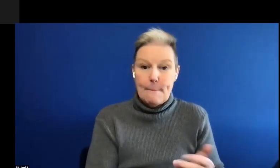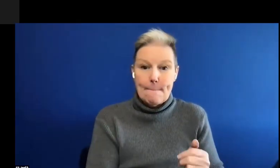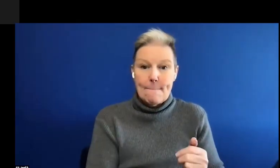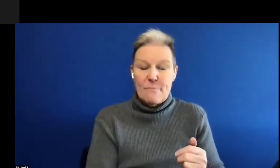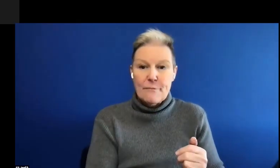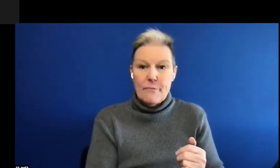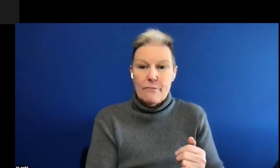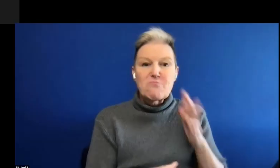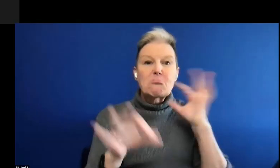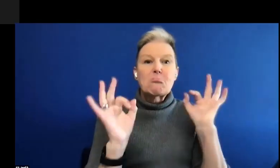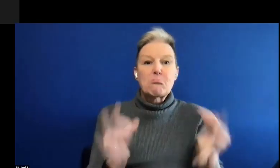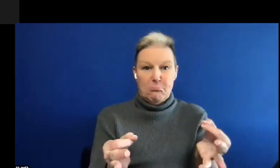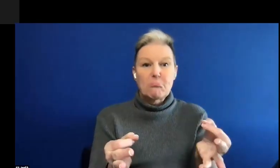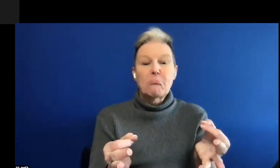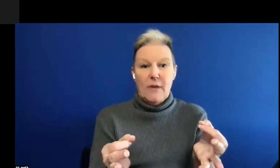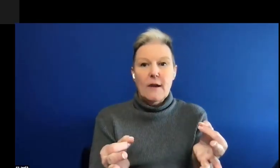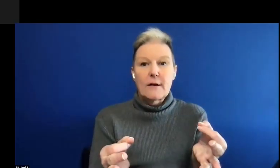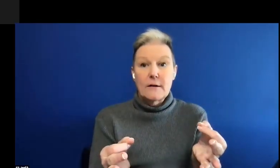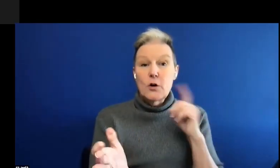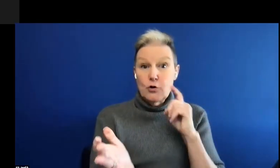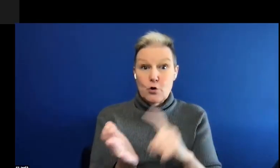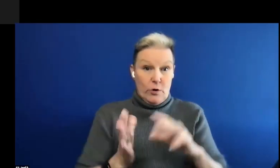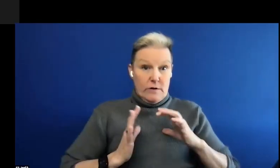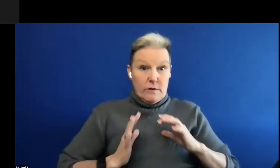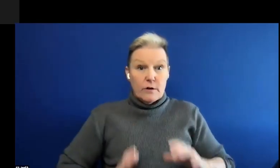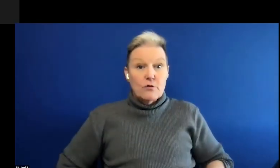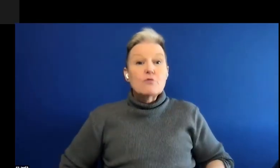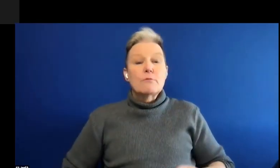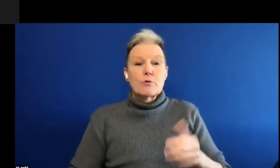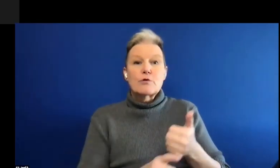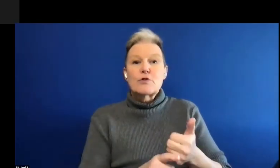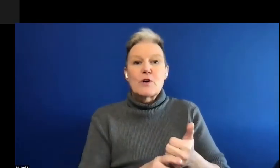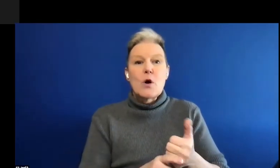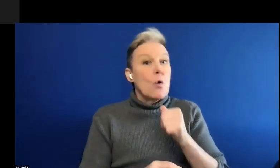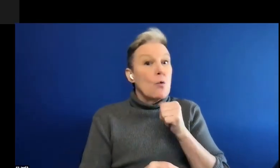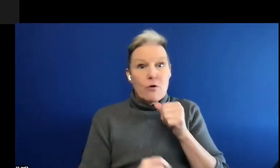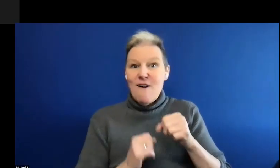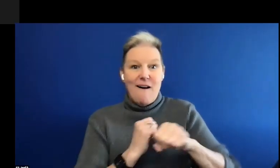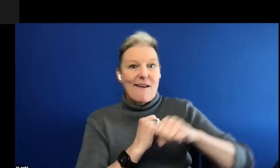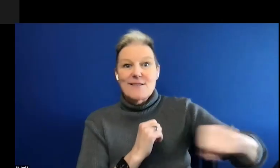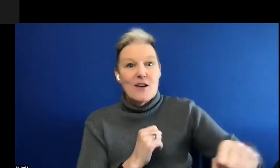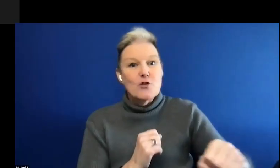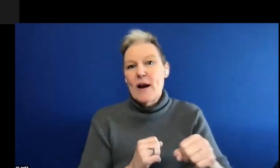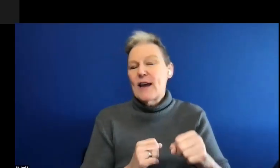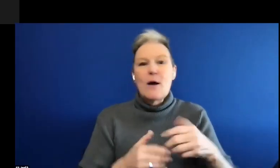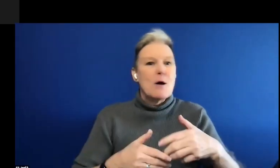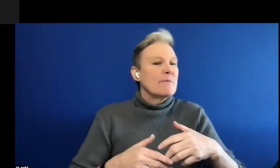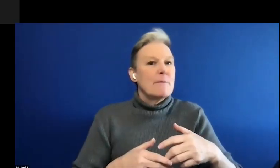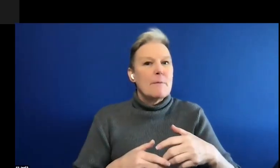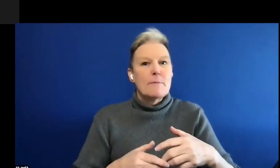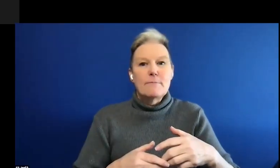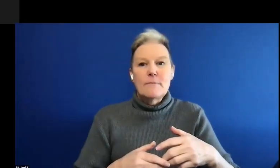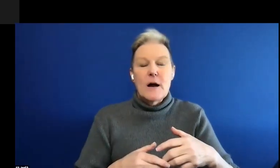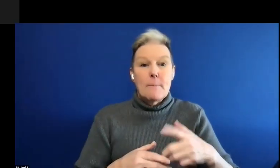then I definitely saw that the consumers were not exaggerating, that they were not